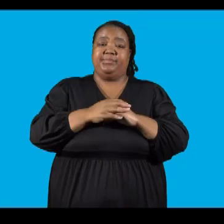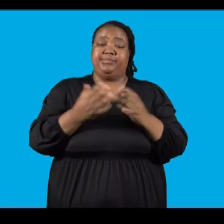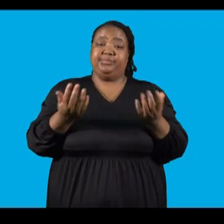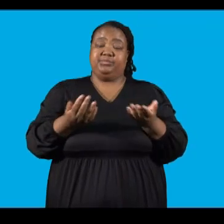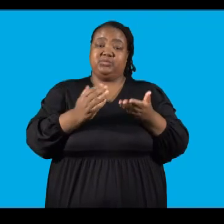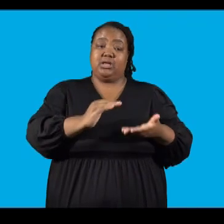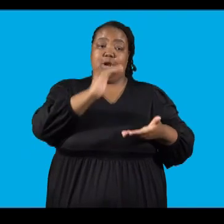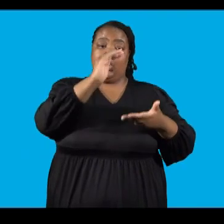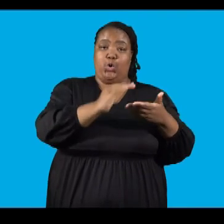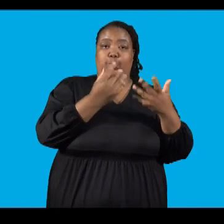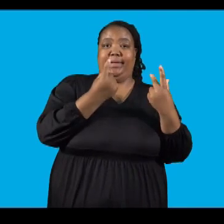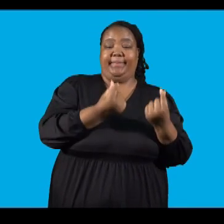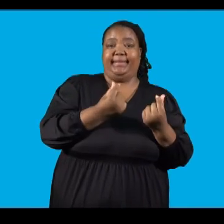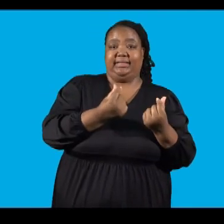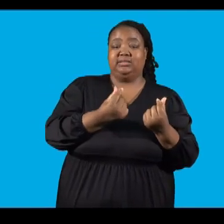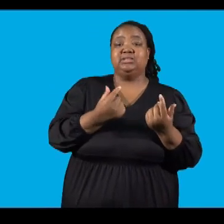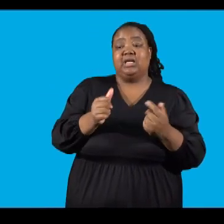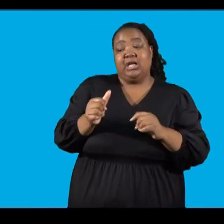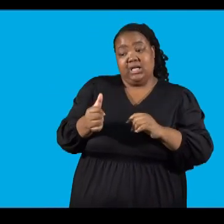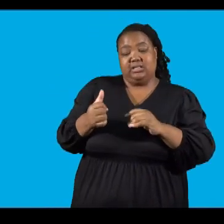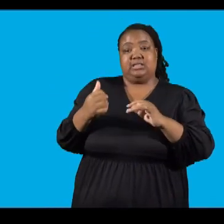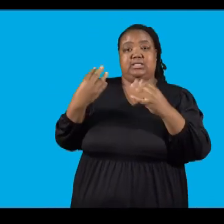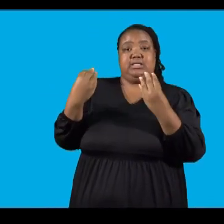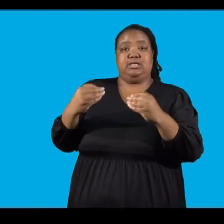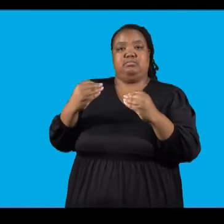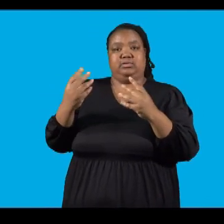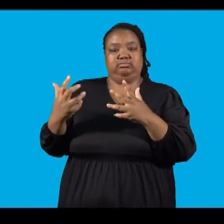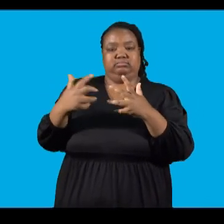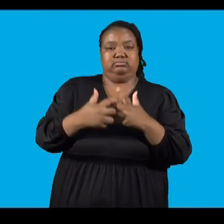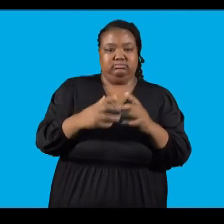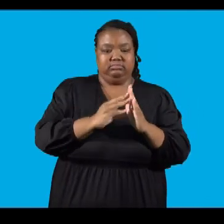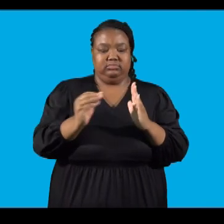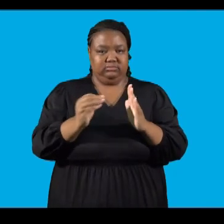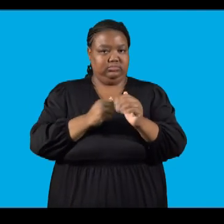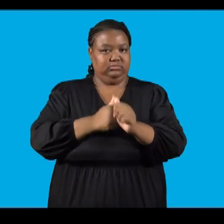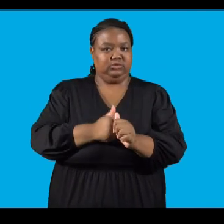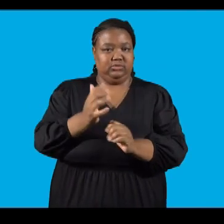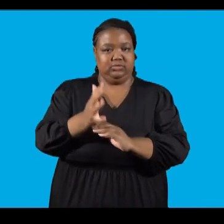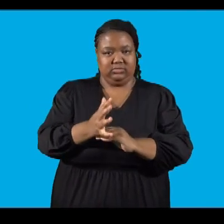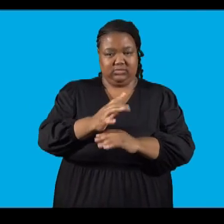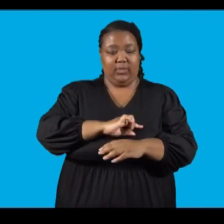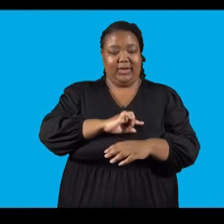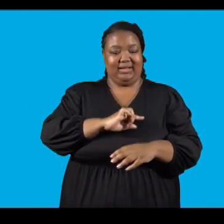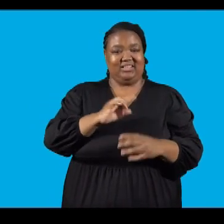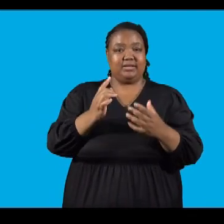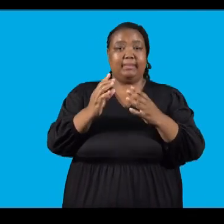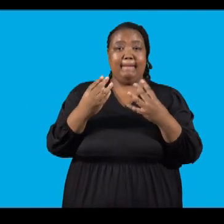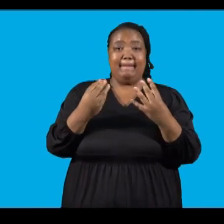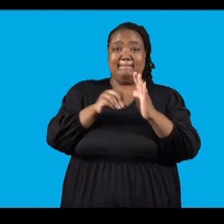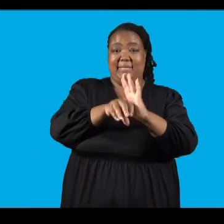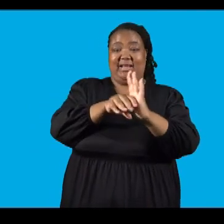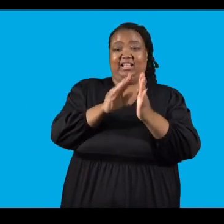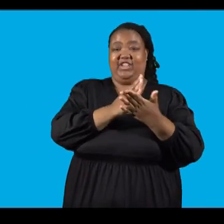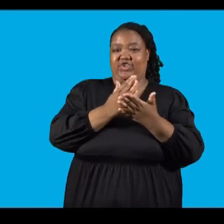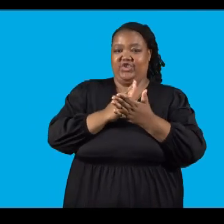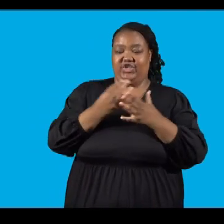Conversely, if they lower prices, competitors are likely to match the reduction to avoid